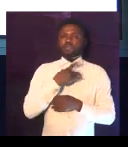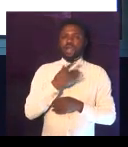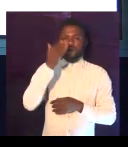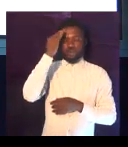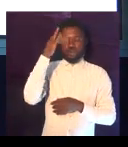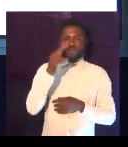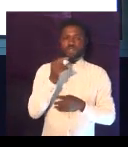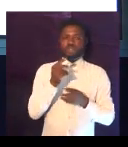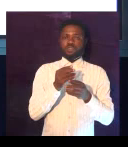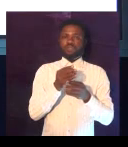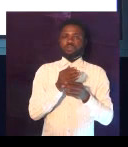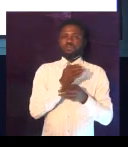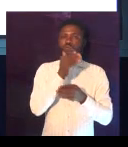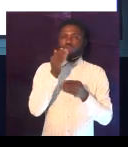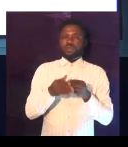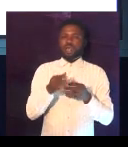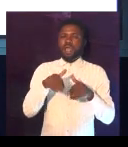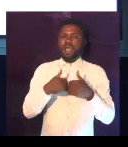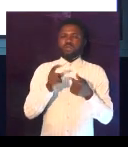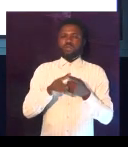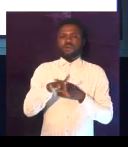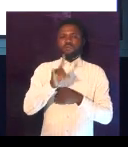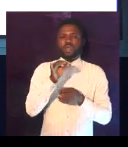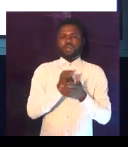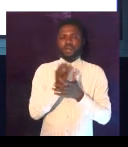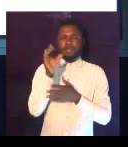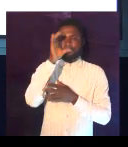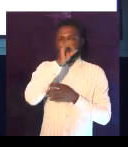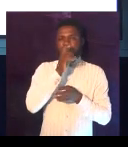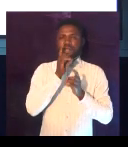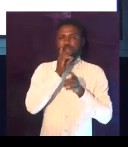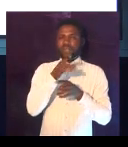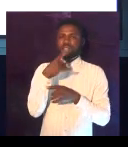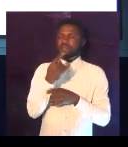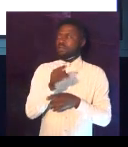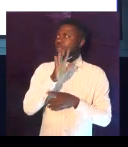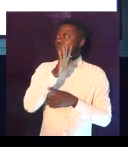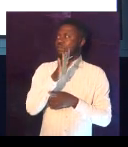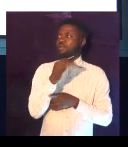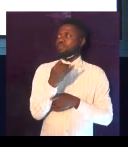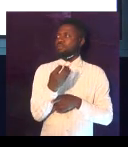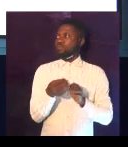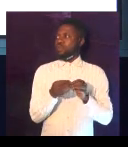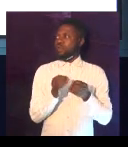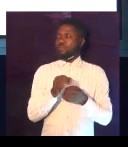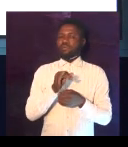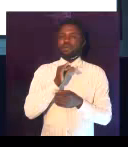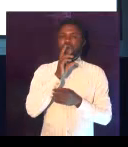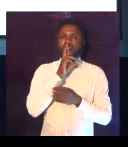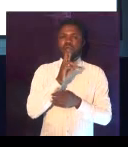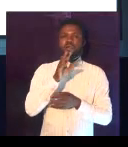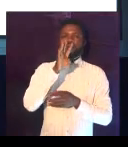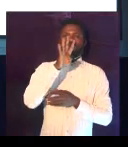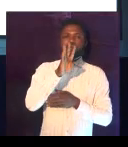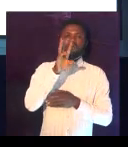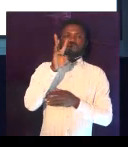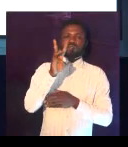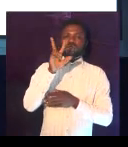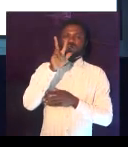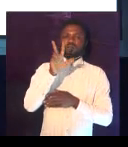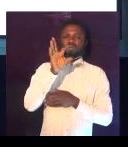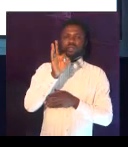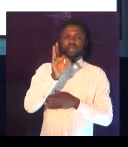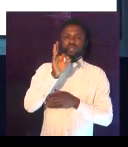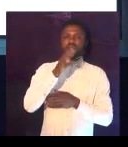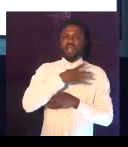know the total. Now let's see how we're going to find that missing data. Now the 5 items of data are 4, 6, 3,